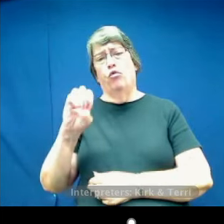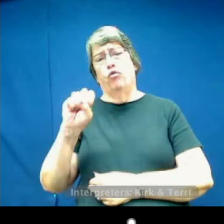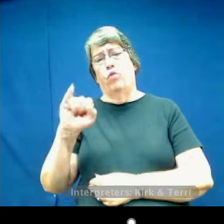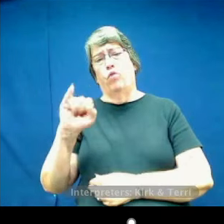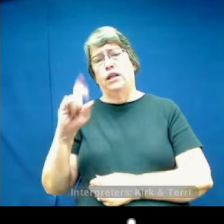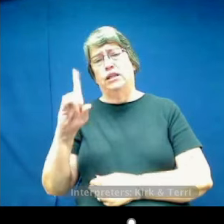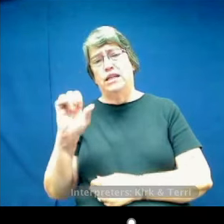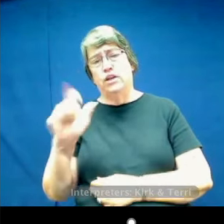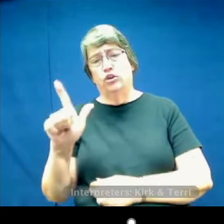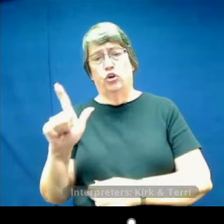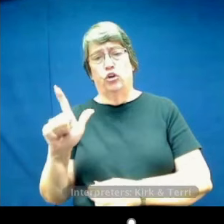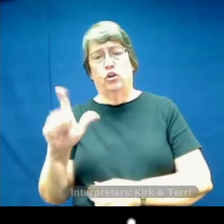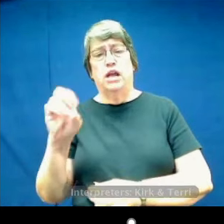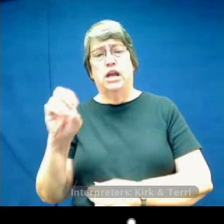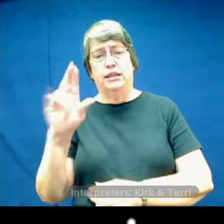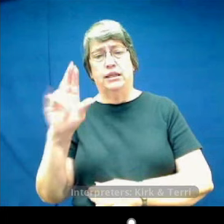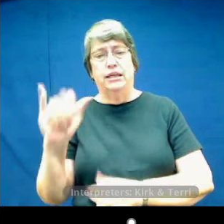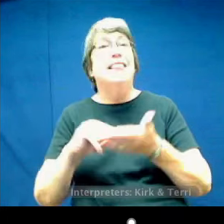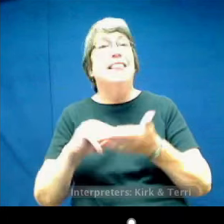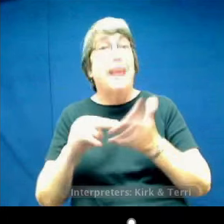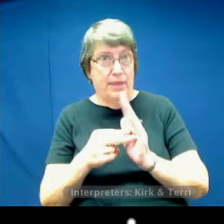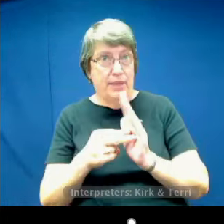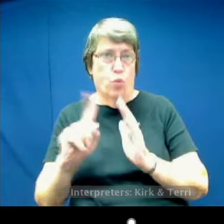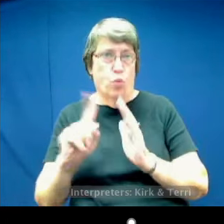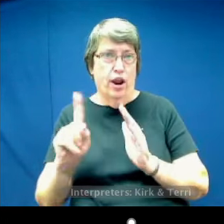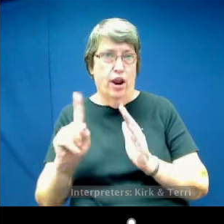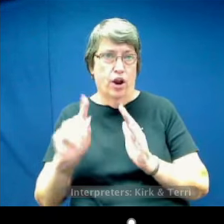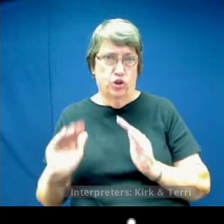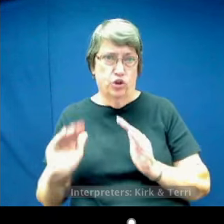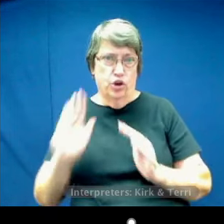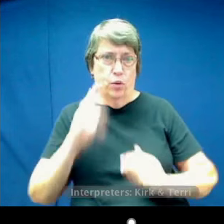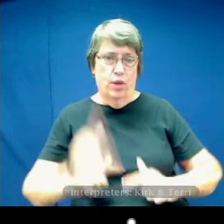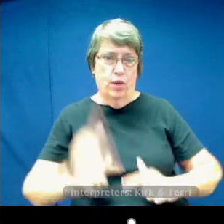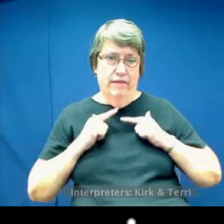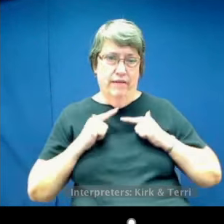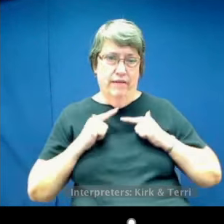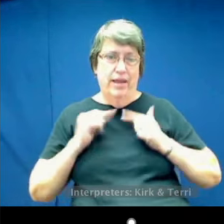of the time. It's the right and the obligation to provide a